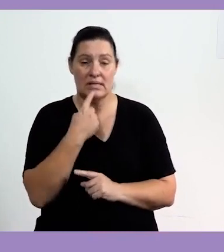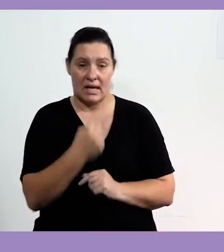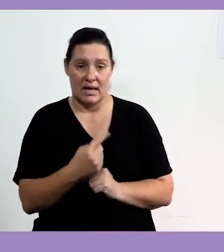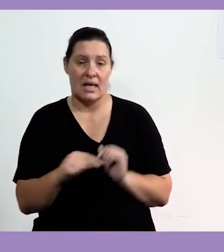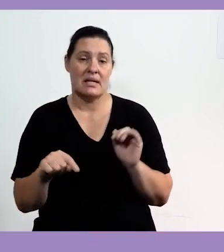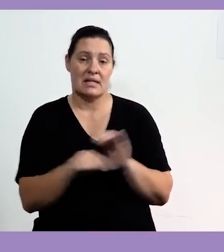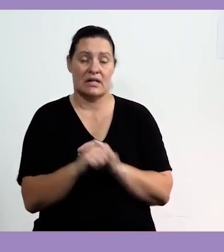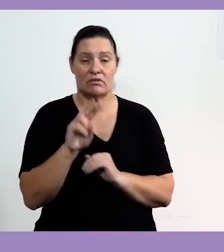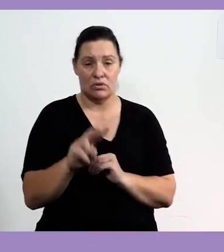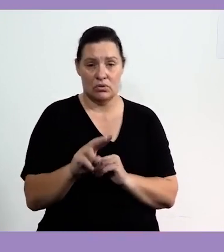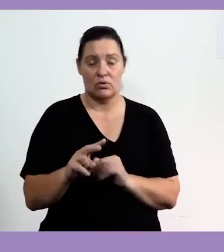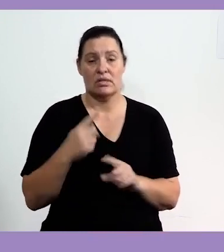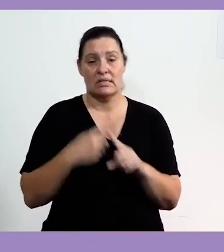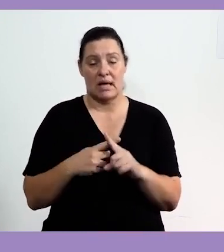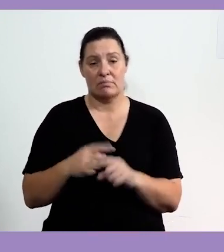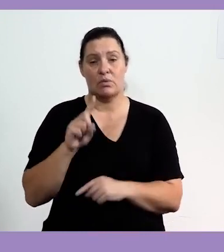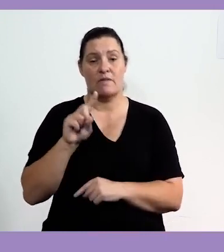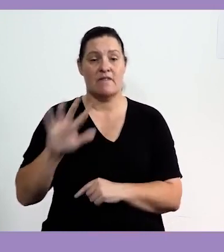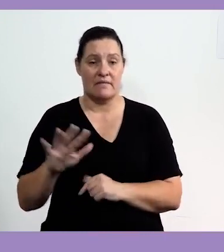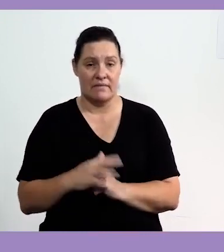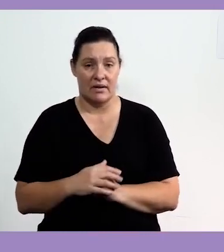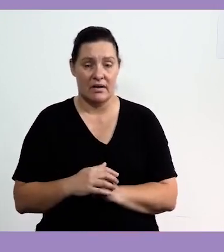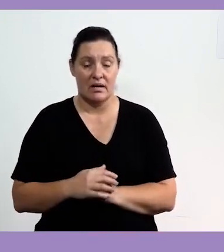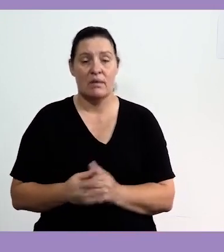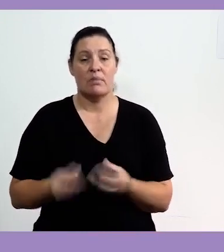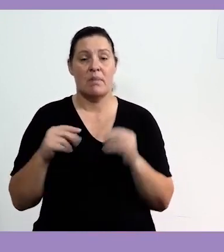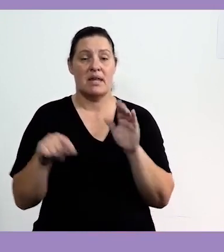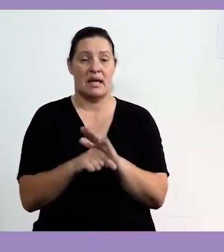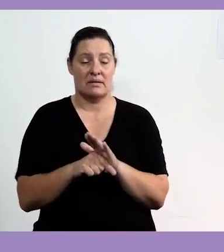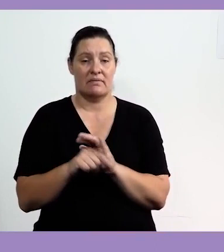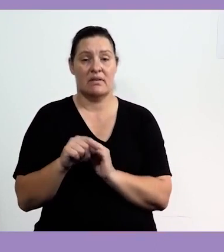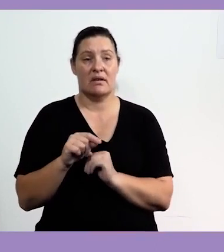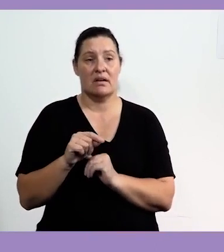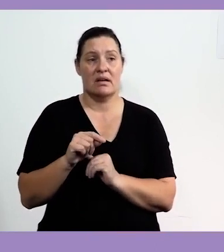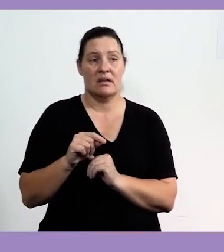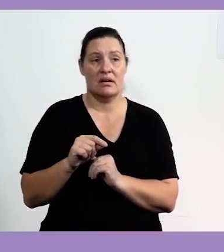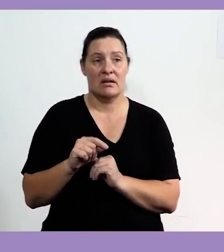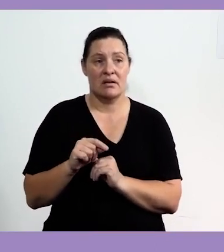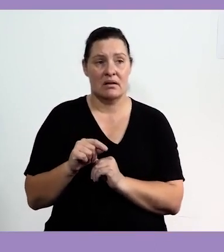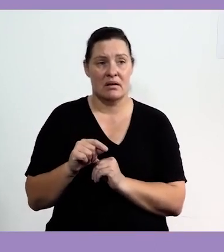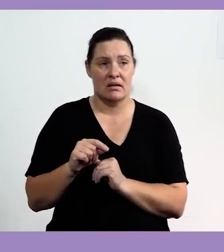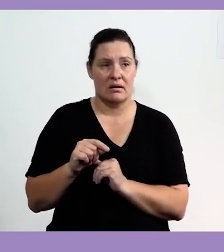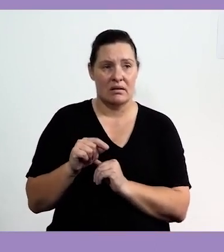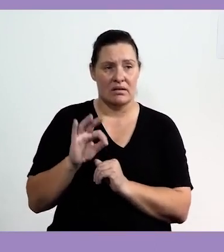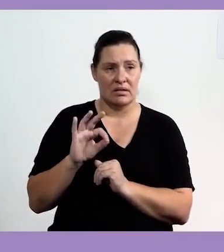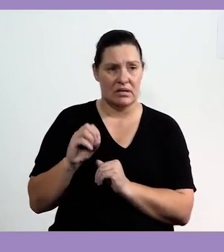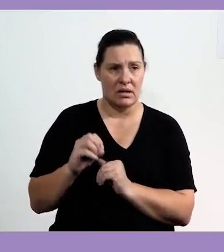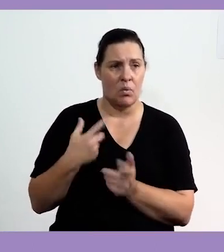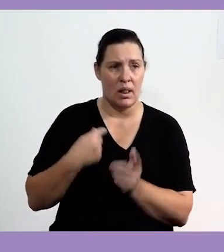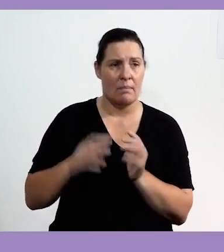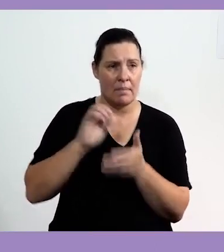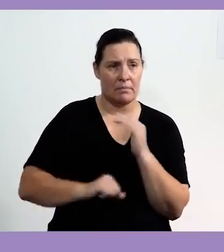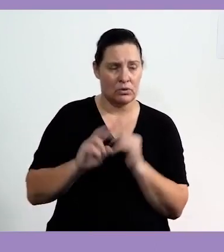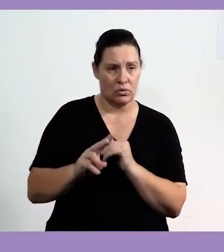we are going to say negative 2 multiplied by 15, which gives us a negative 30. When we subtract 2 from